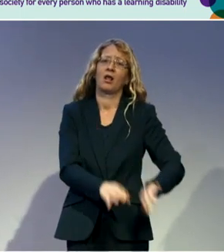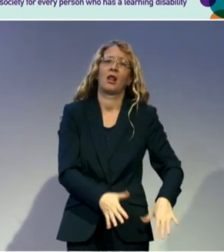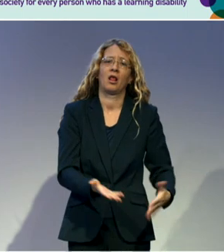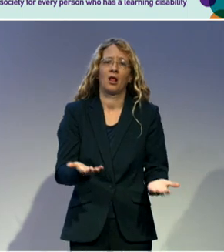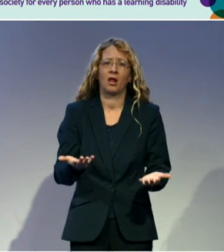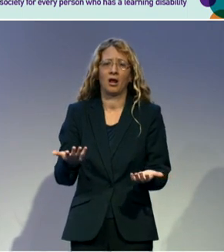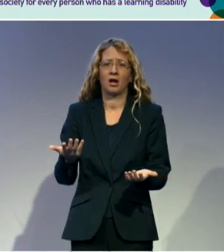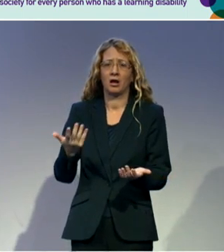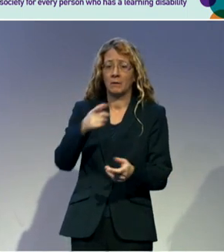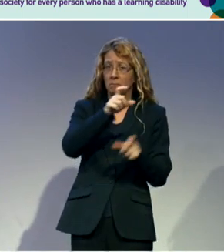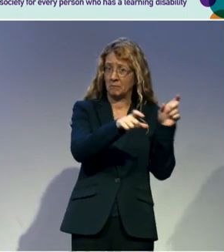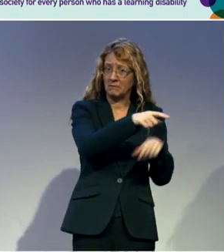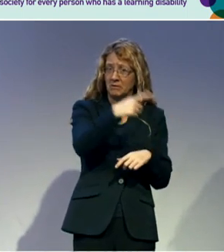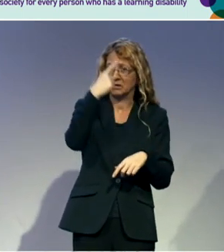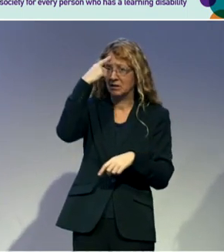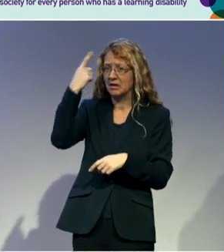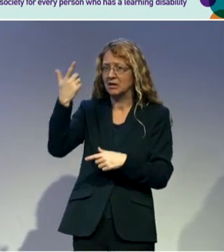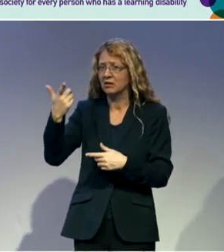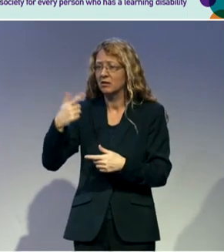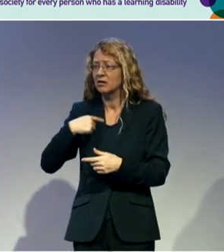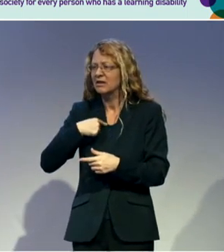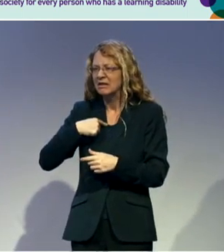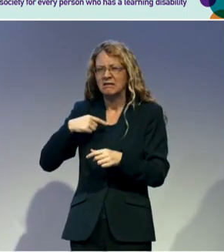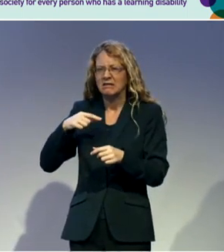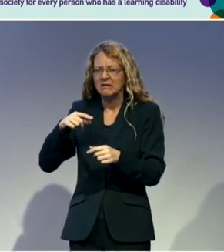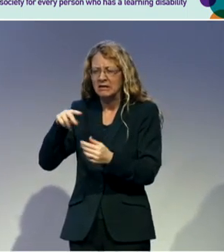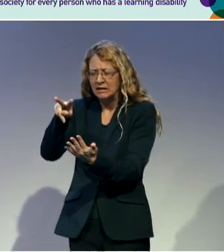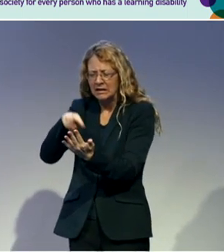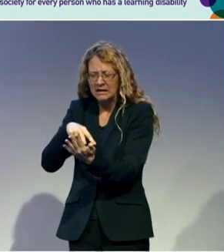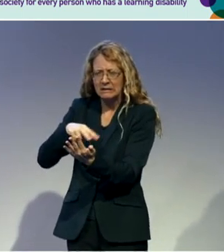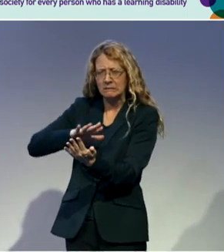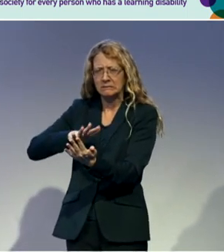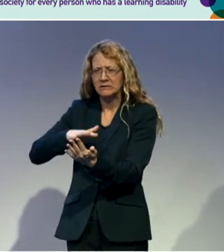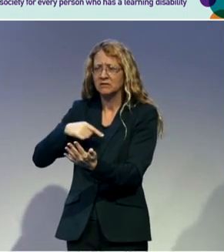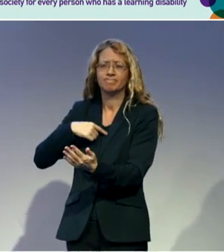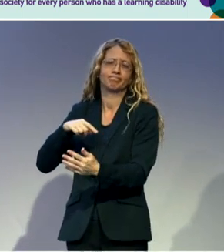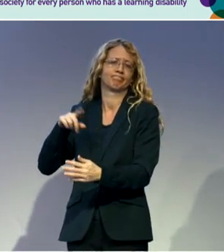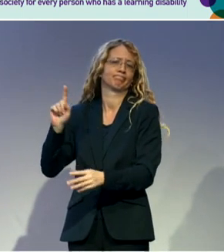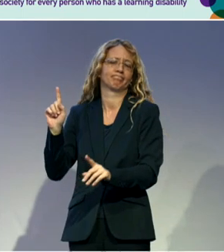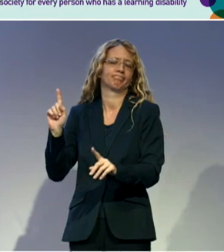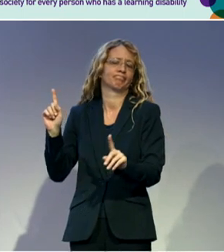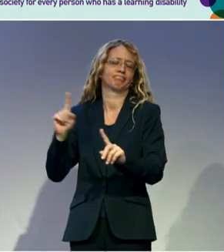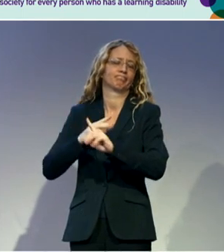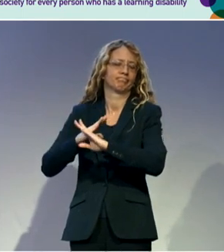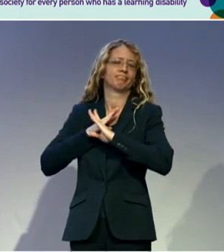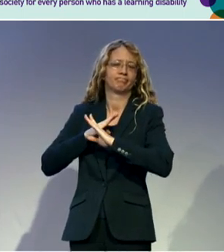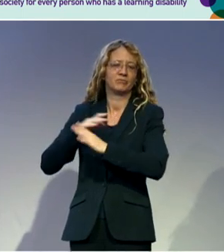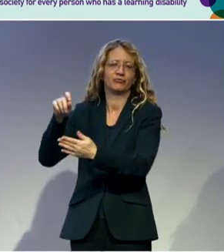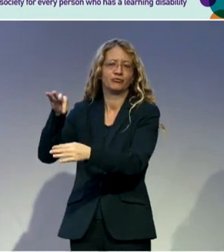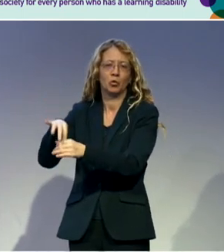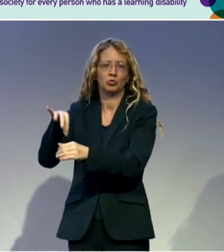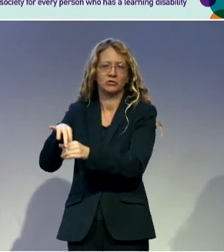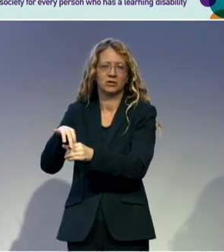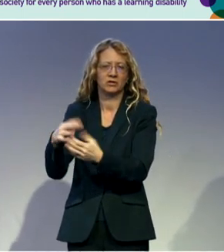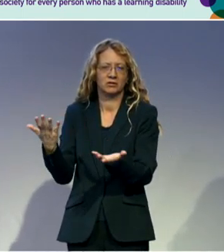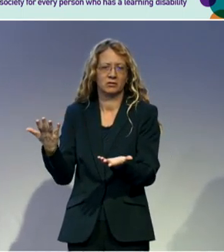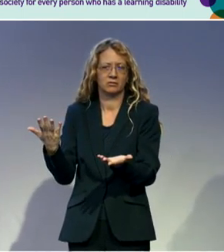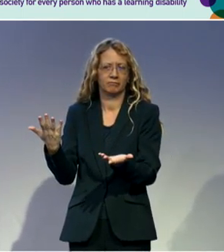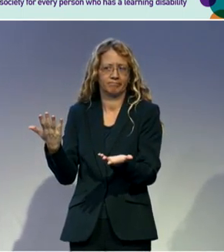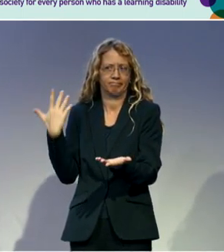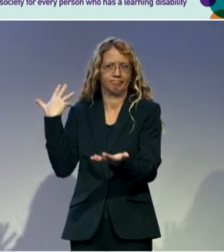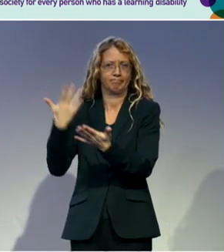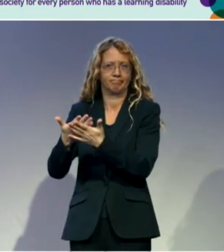UK, this still prevents many people from using their right. Most information, as we've heard, from